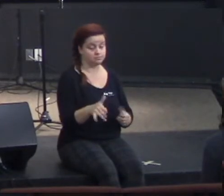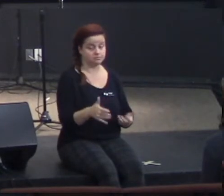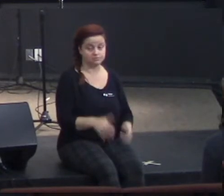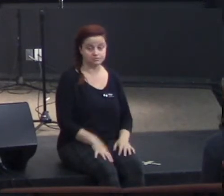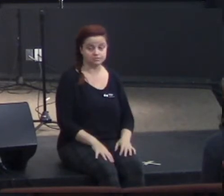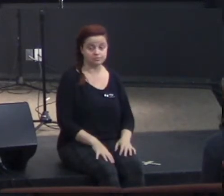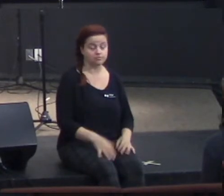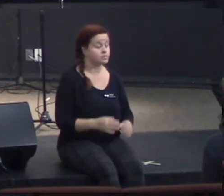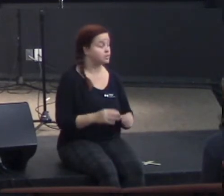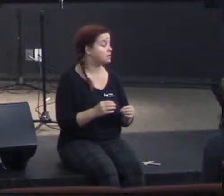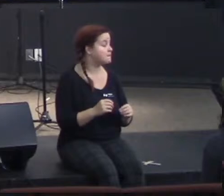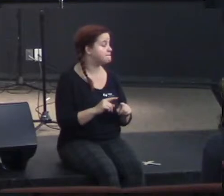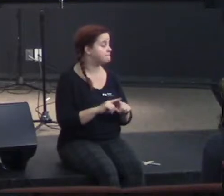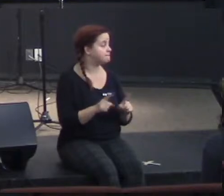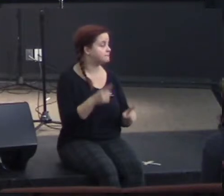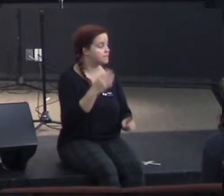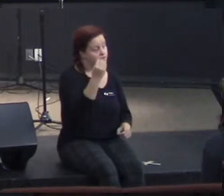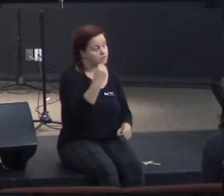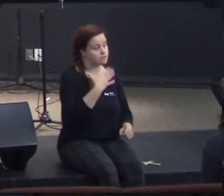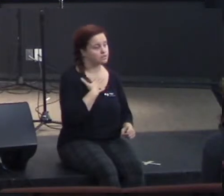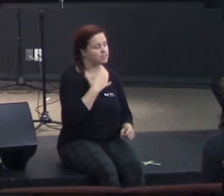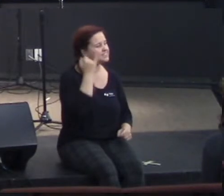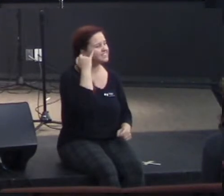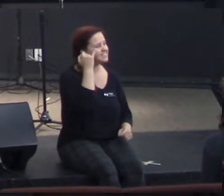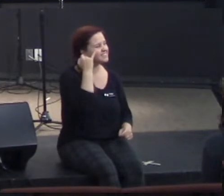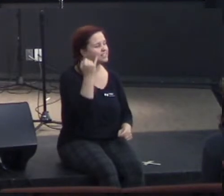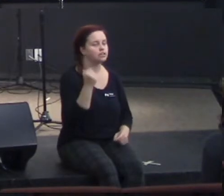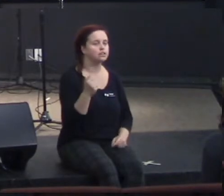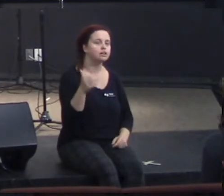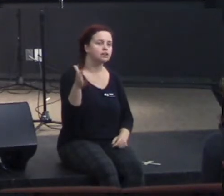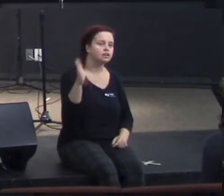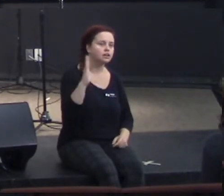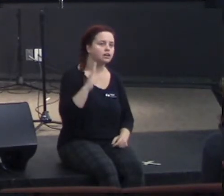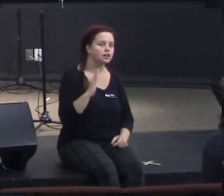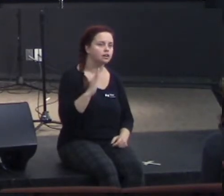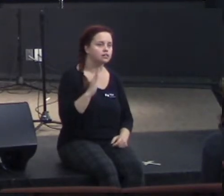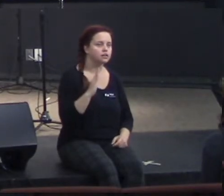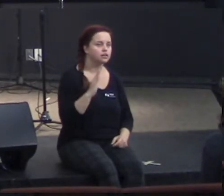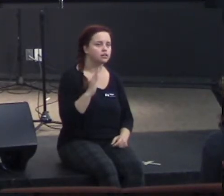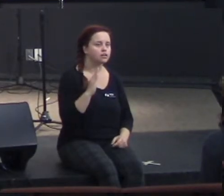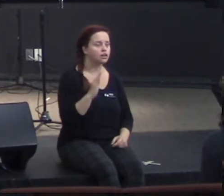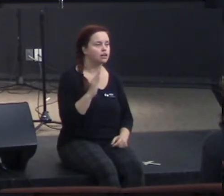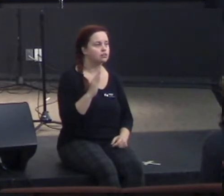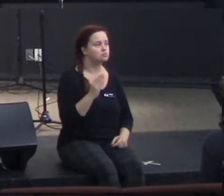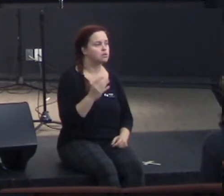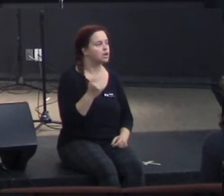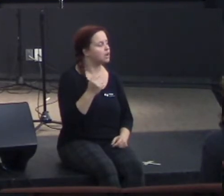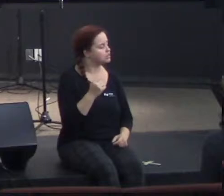But grace is this idea that God has made up His mind